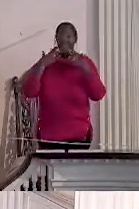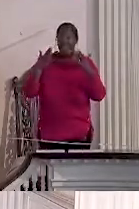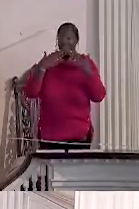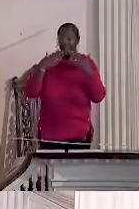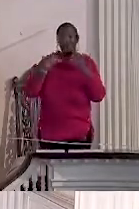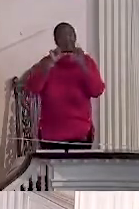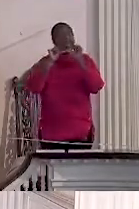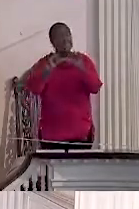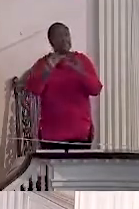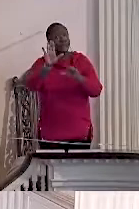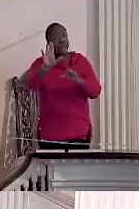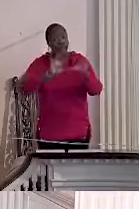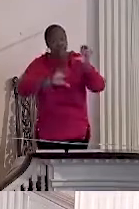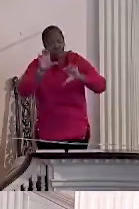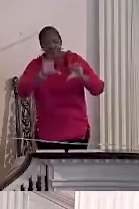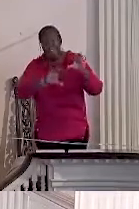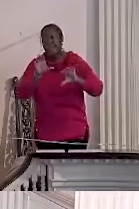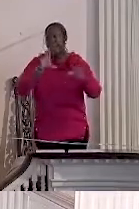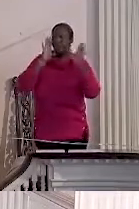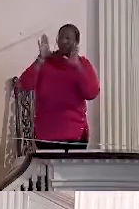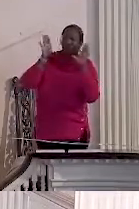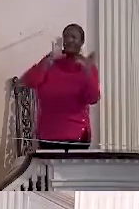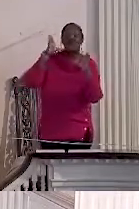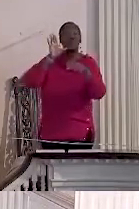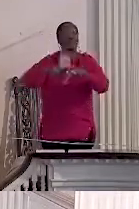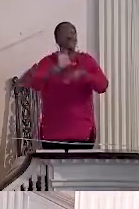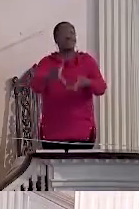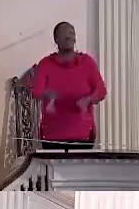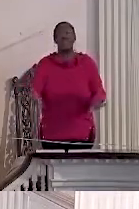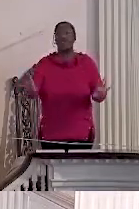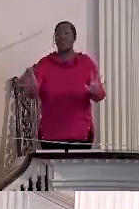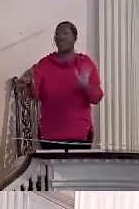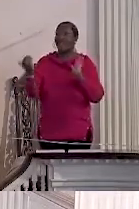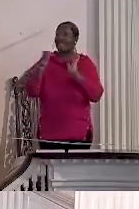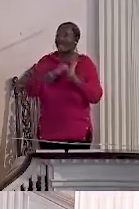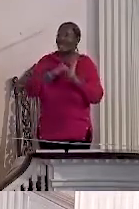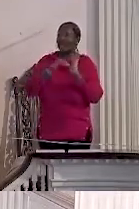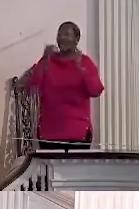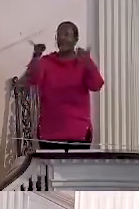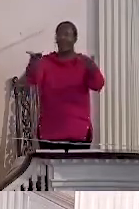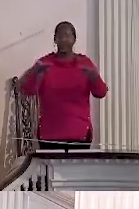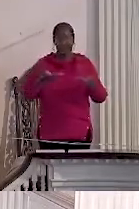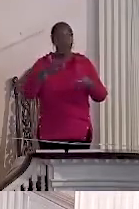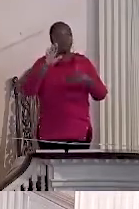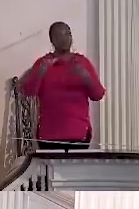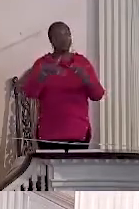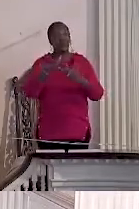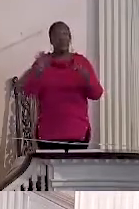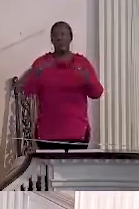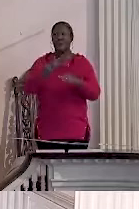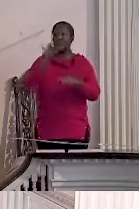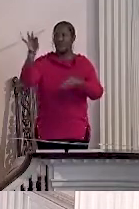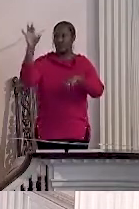Continue our conversations and greetings after the service. And again, welcome to All Souls Church.